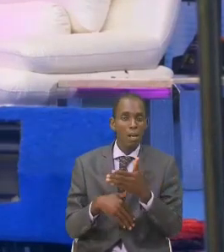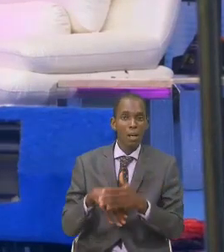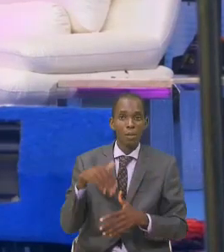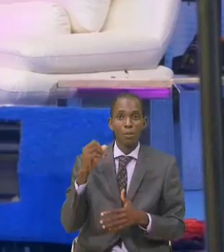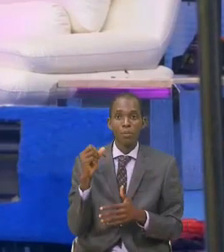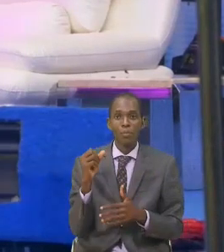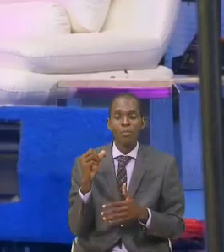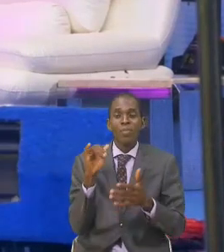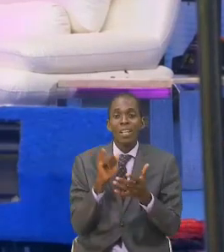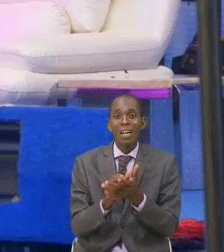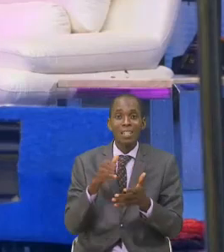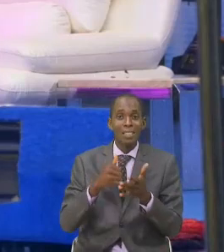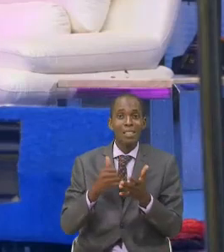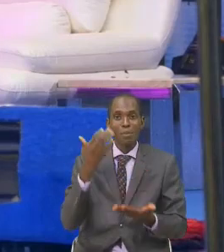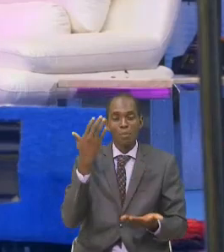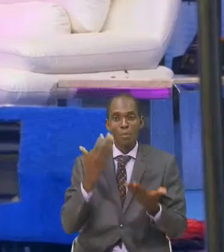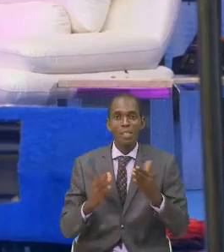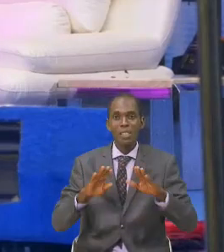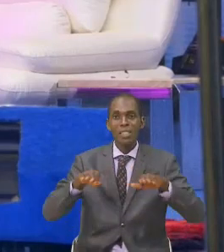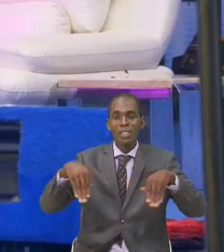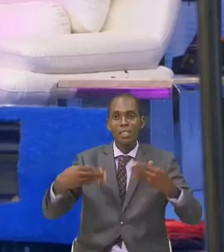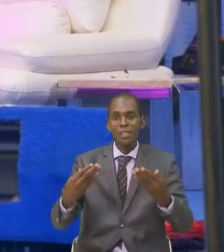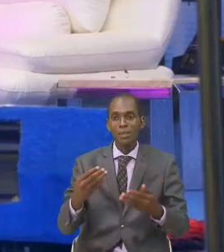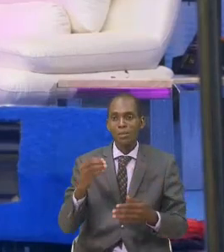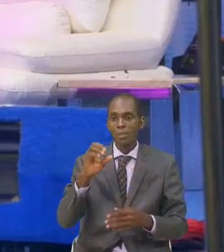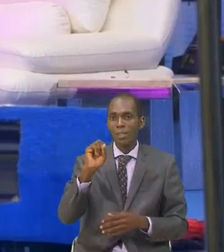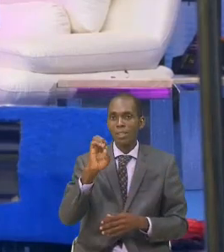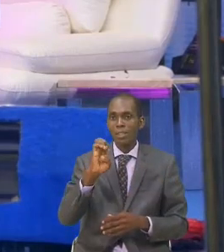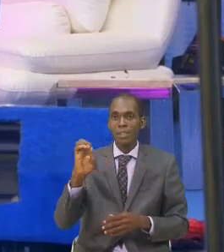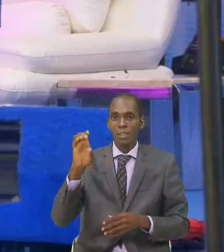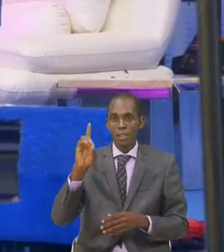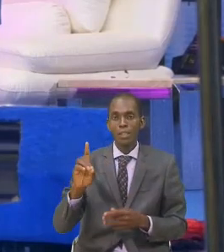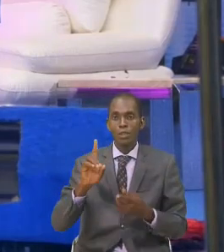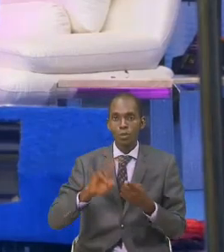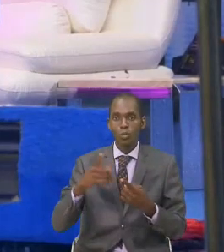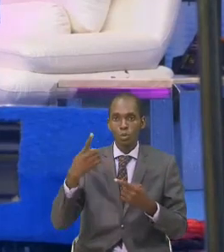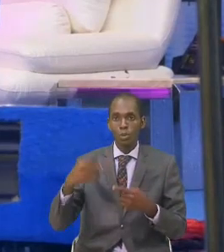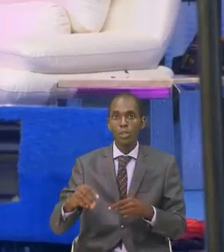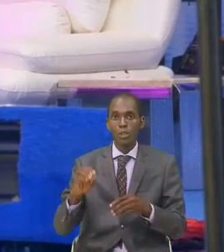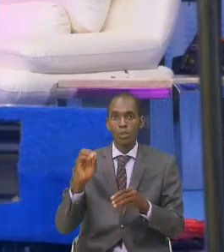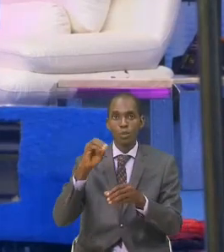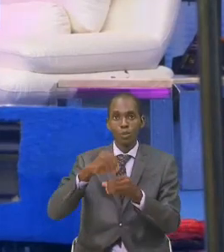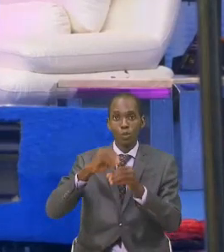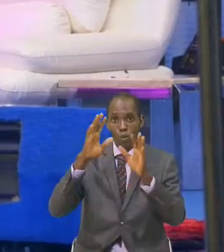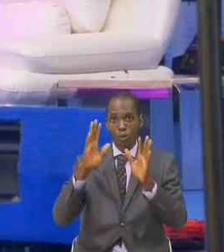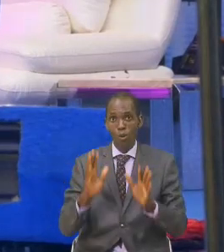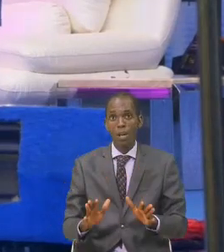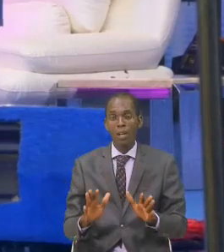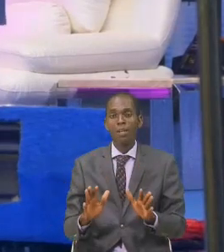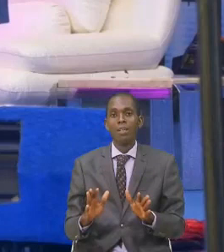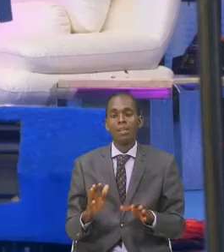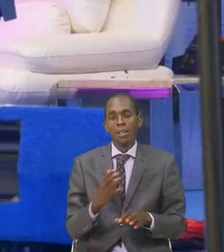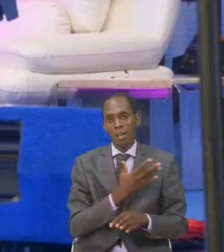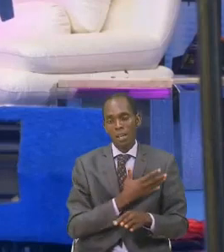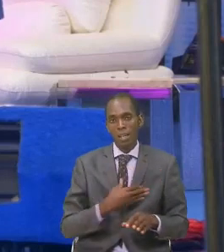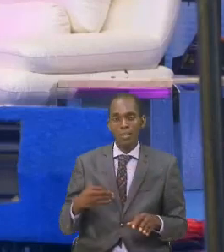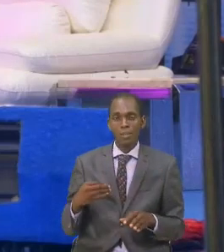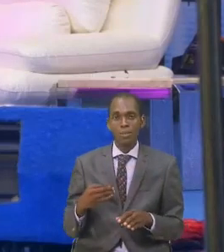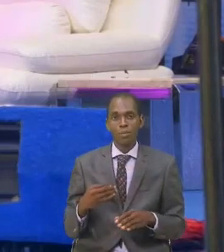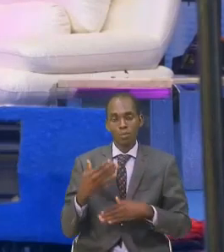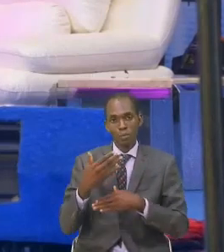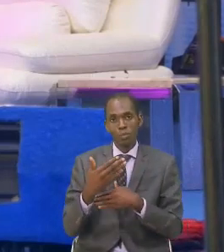maketh it bring forth and bud, that it may give seed to the sower,